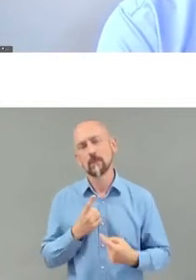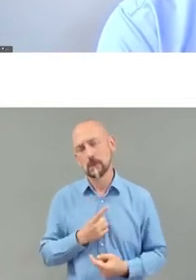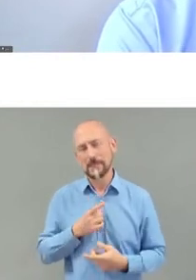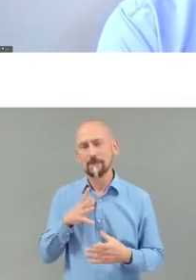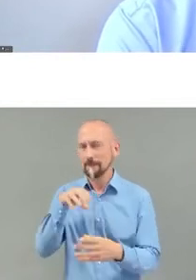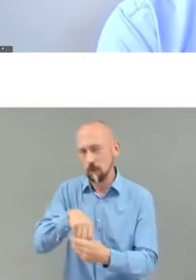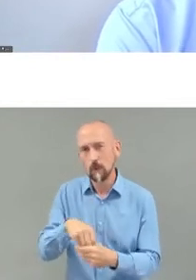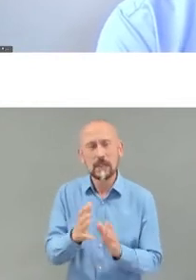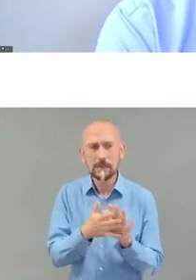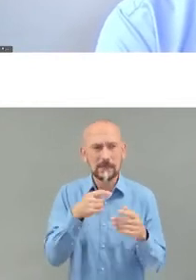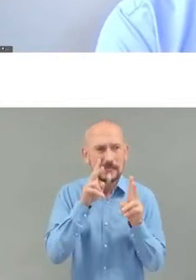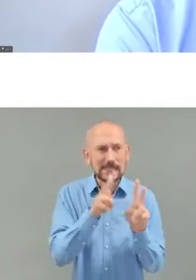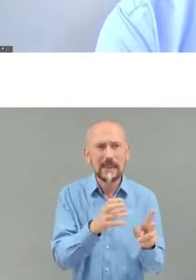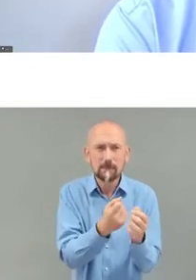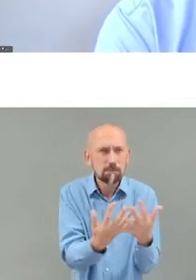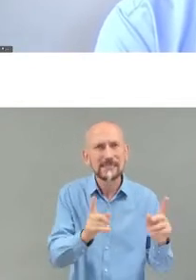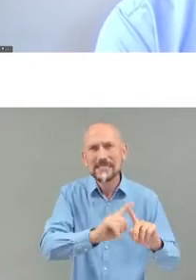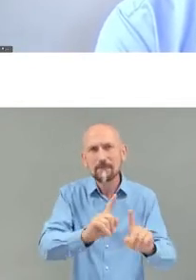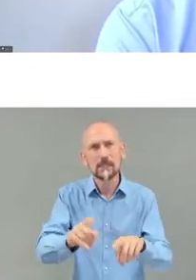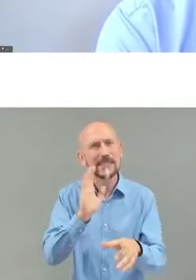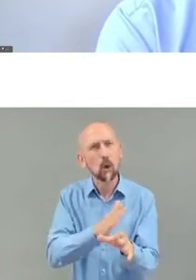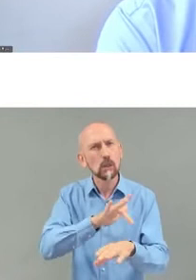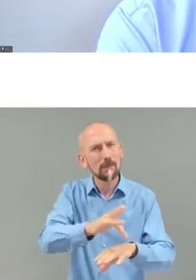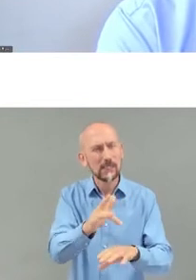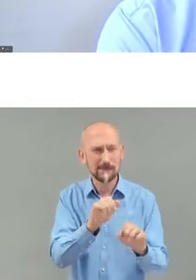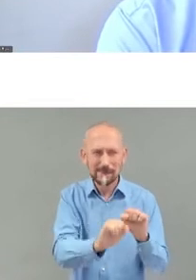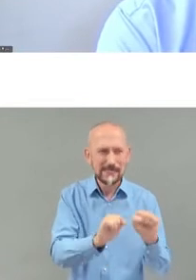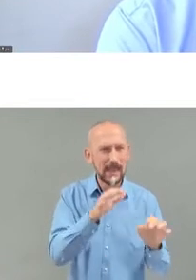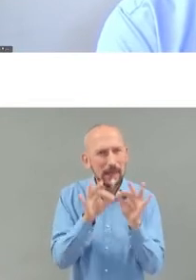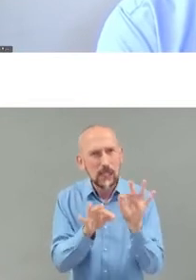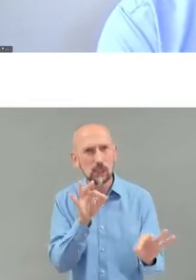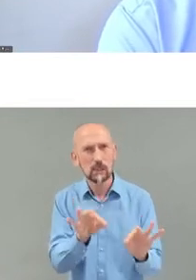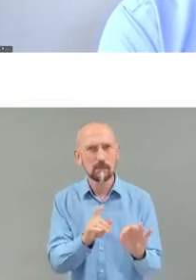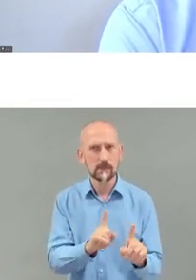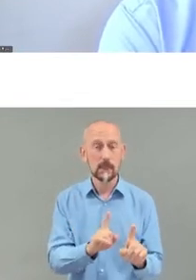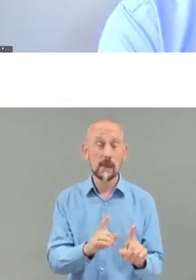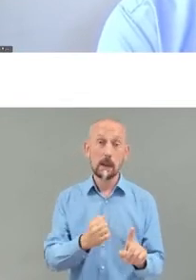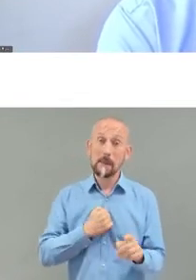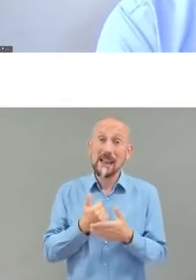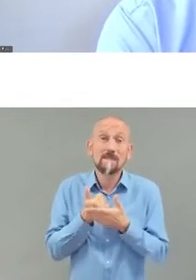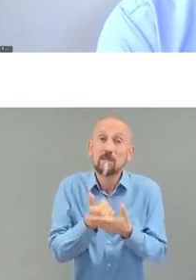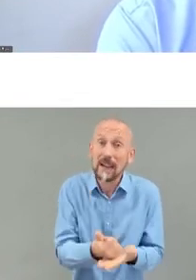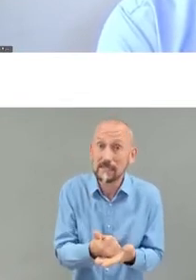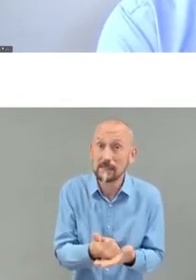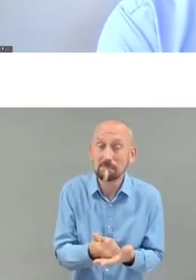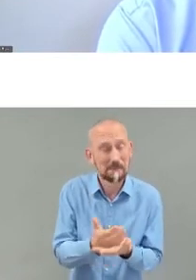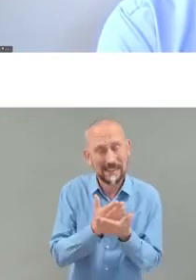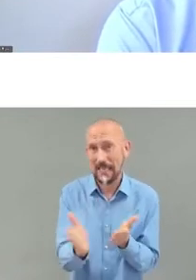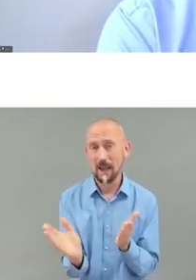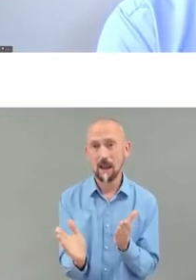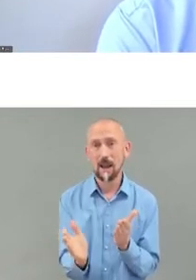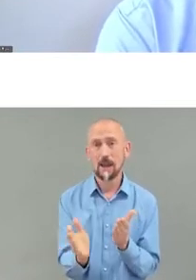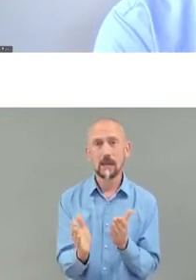psychological professions as well. My advice is really clear on this, that there should be no